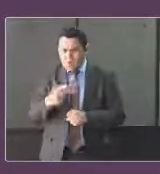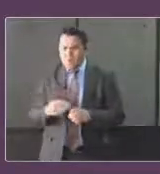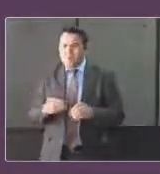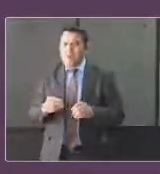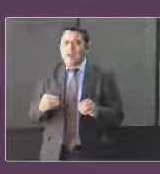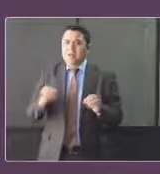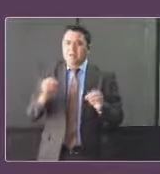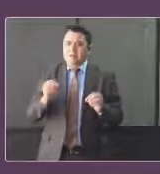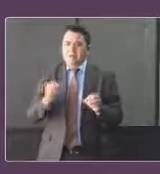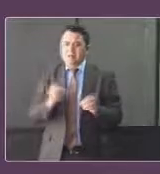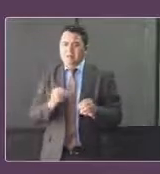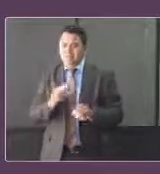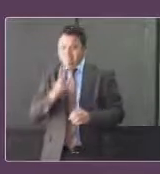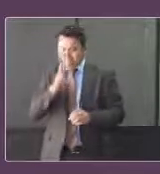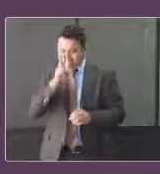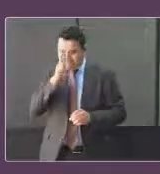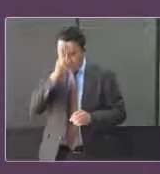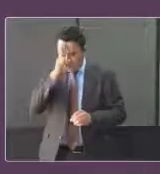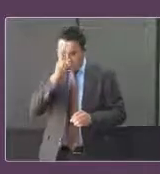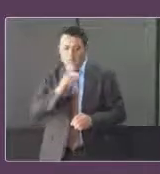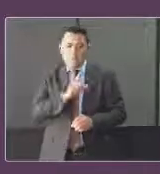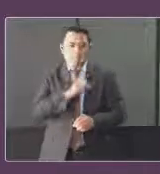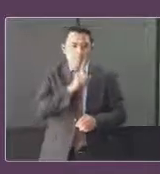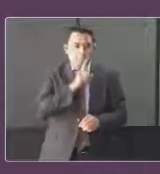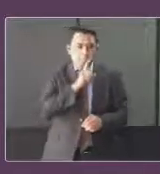psychological violence or